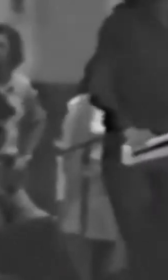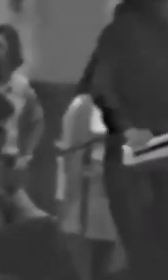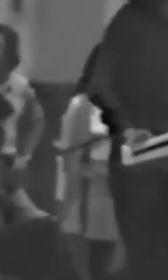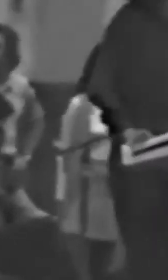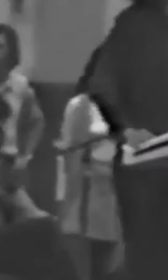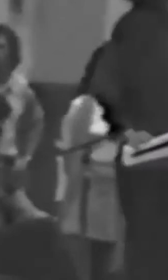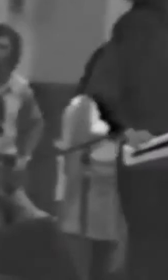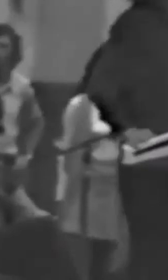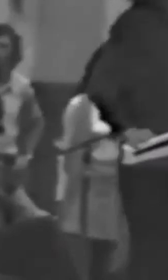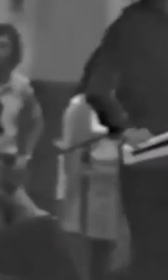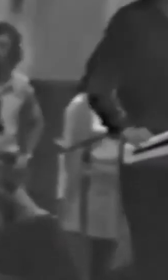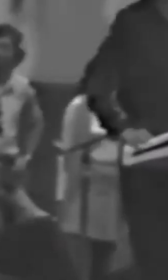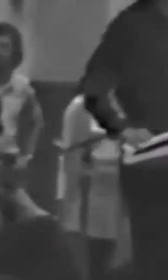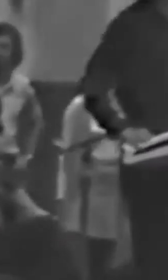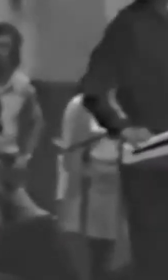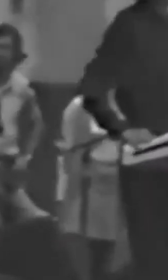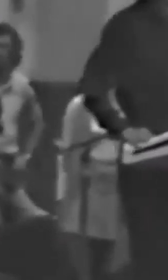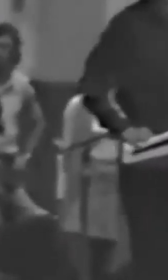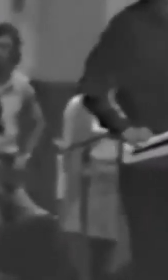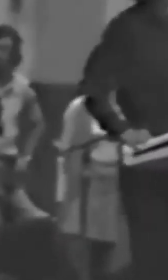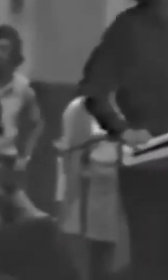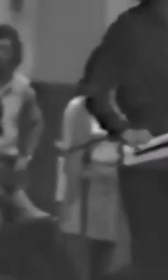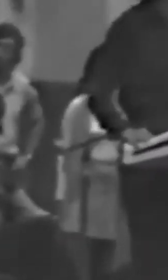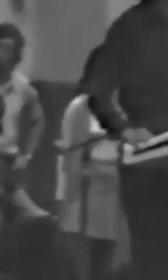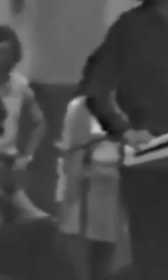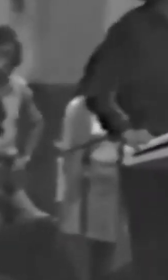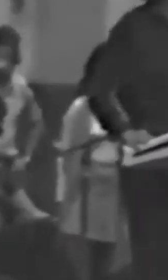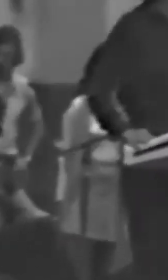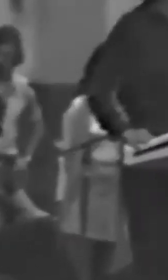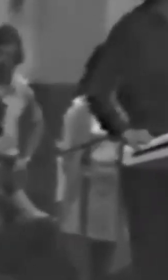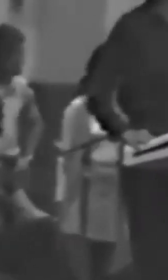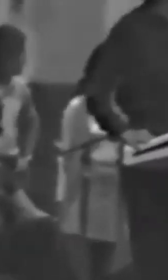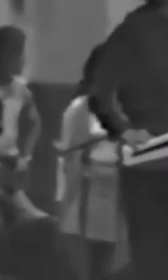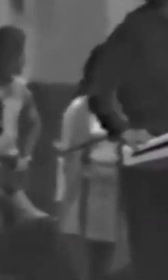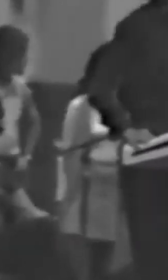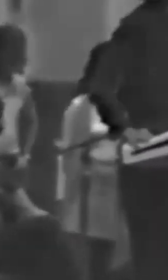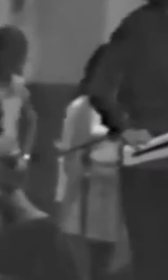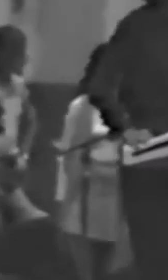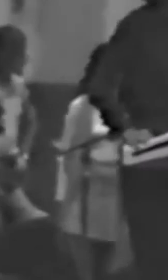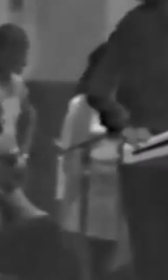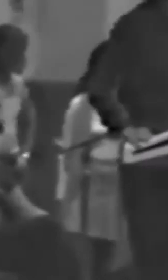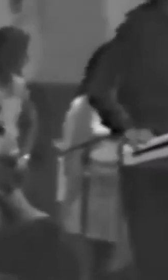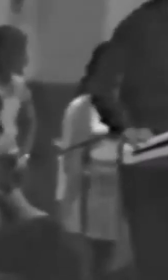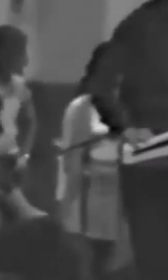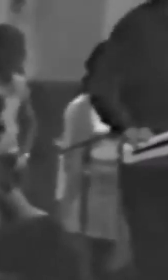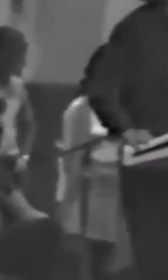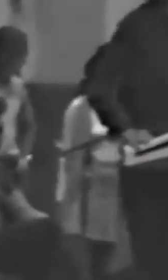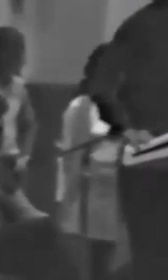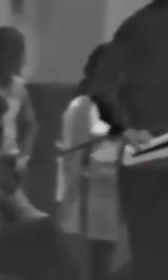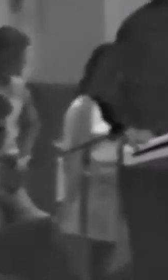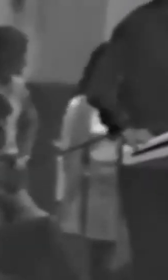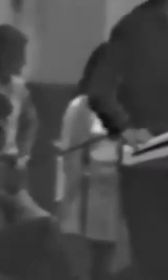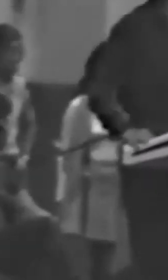I know a lot of us kept waiting for George McGovern to say something about